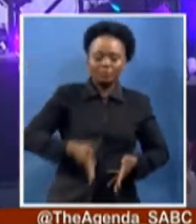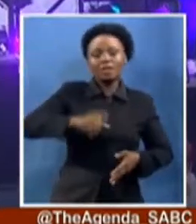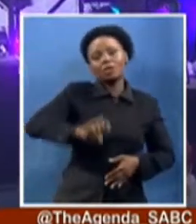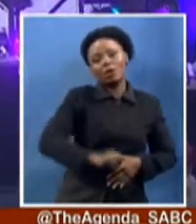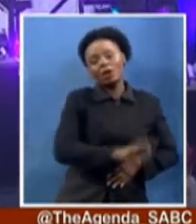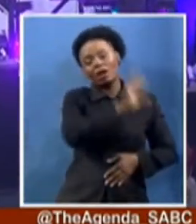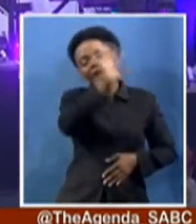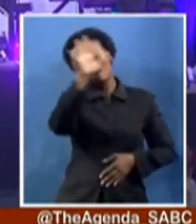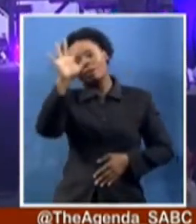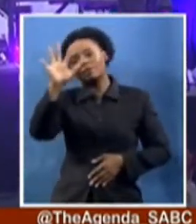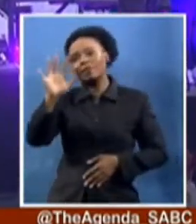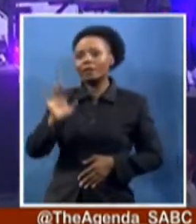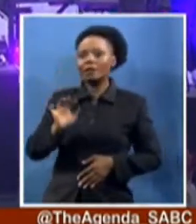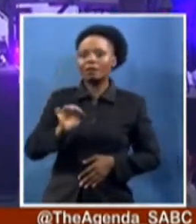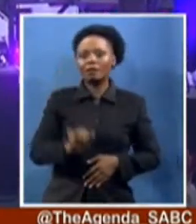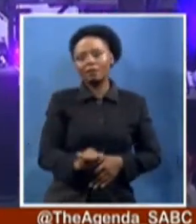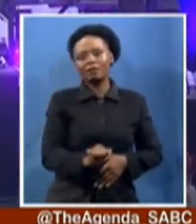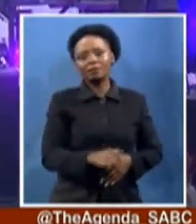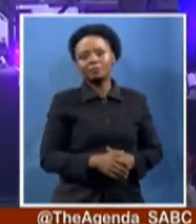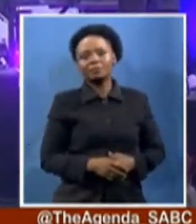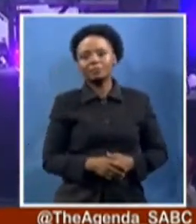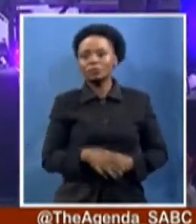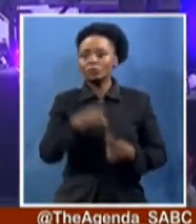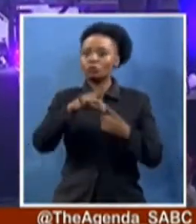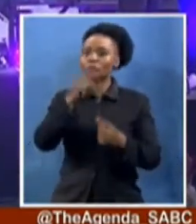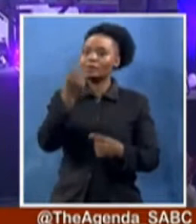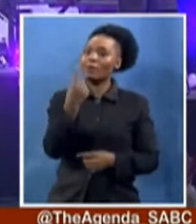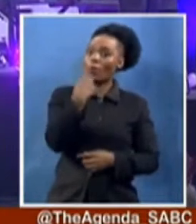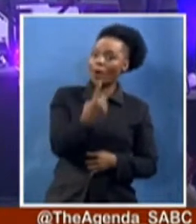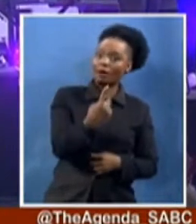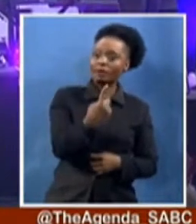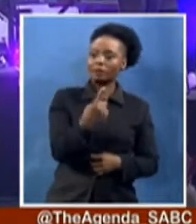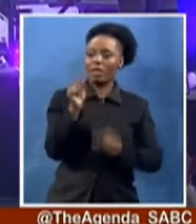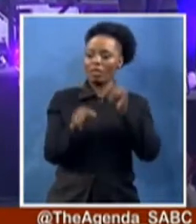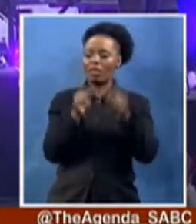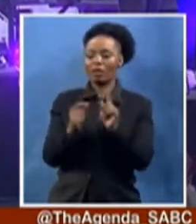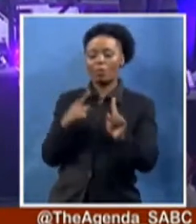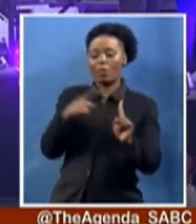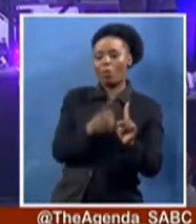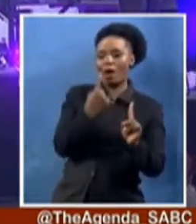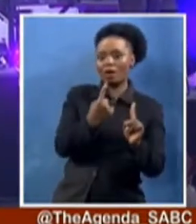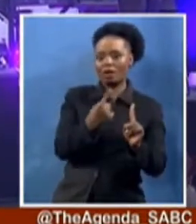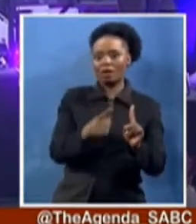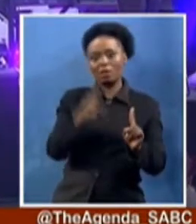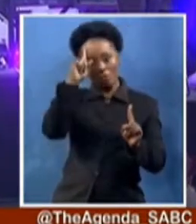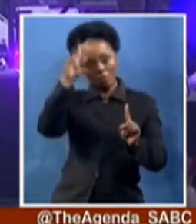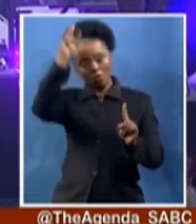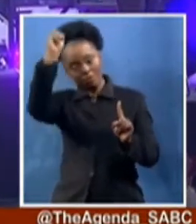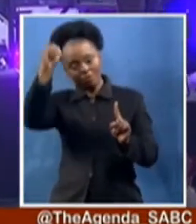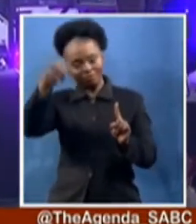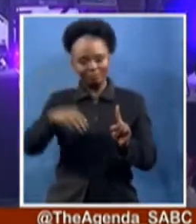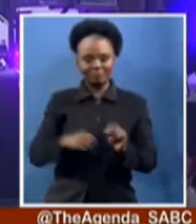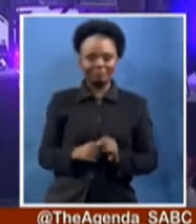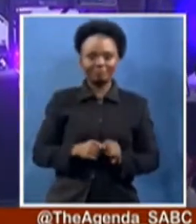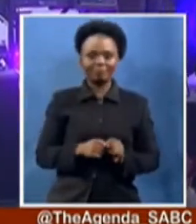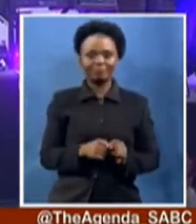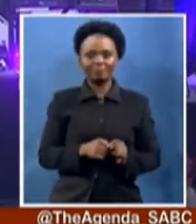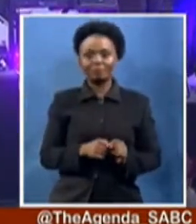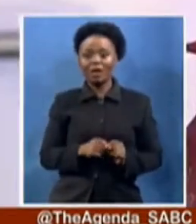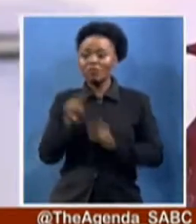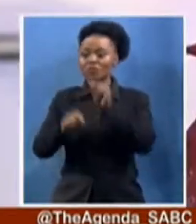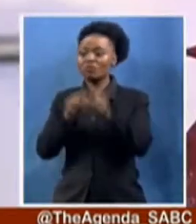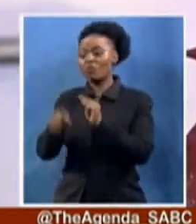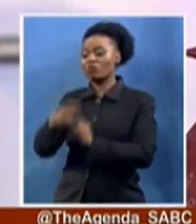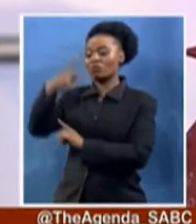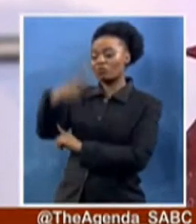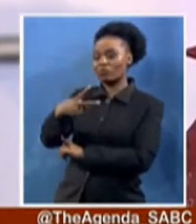number 1. Nelson Rolihlahla Mandela. I choose number 1.